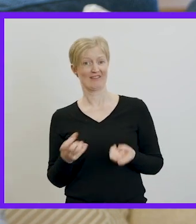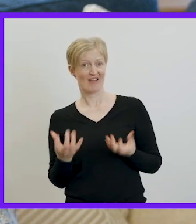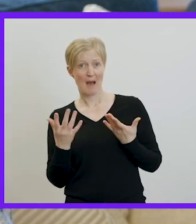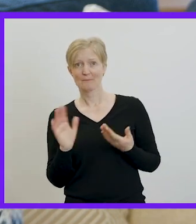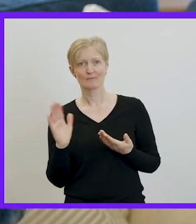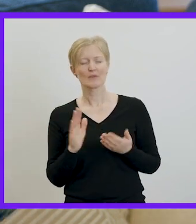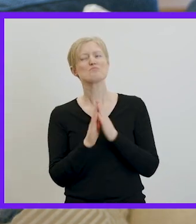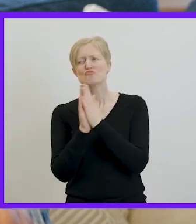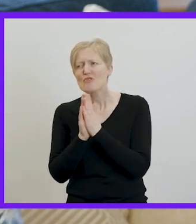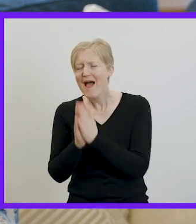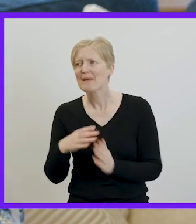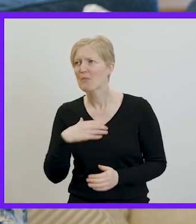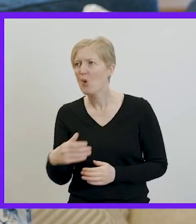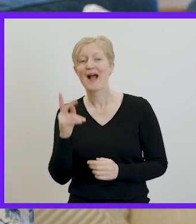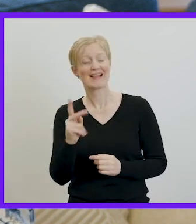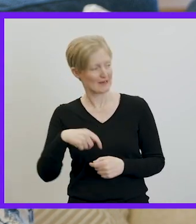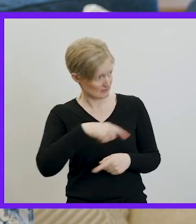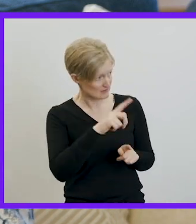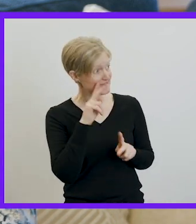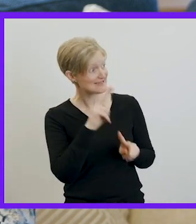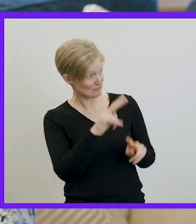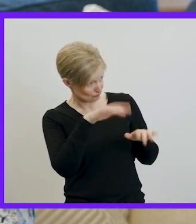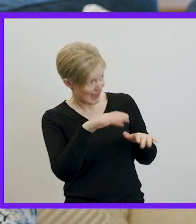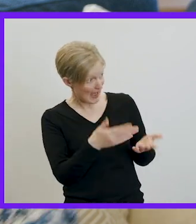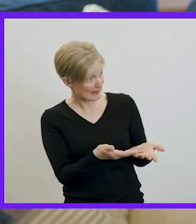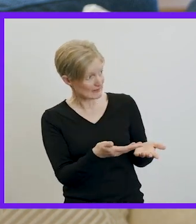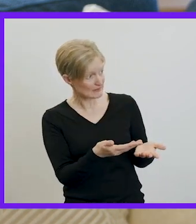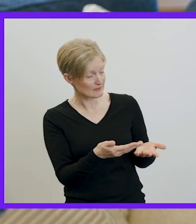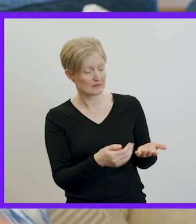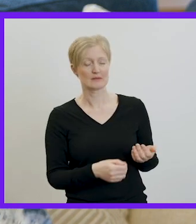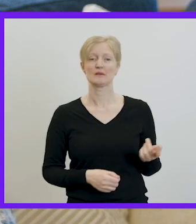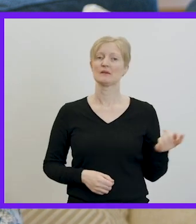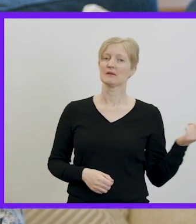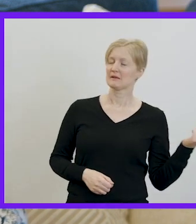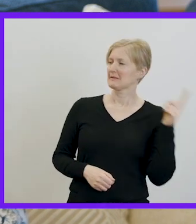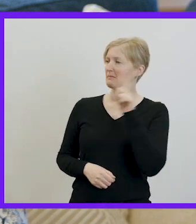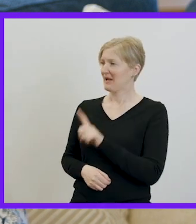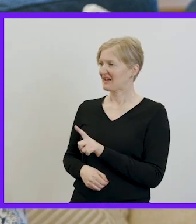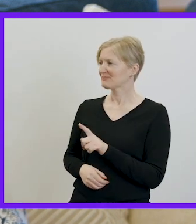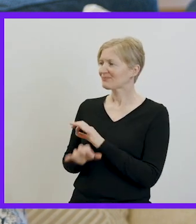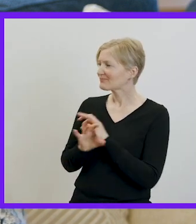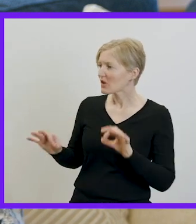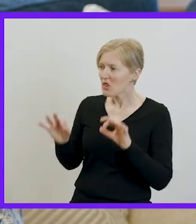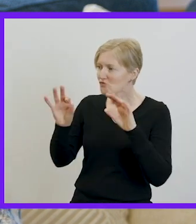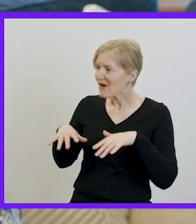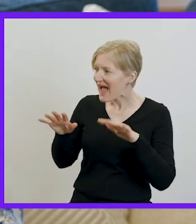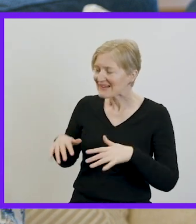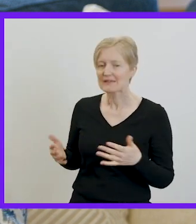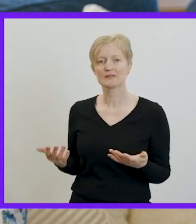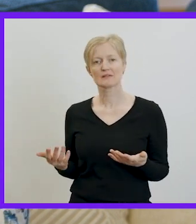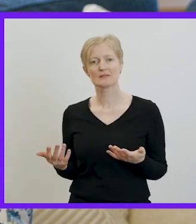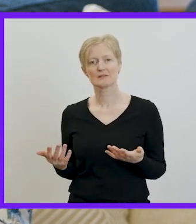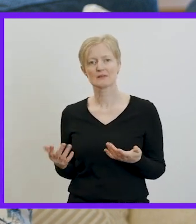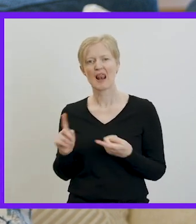Elijah doesn't give up. He keeps on praying. Then he sends the servant out again and he says, go and have another look. The servant comes back again,